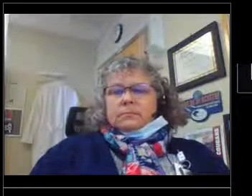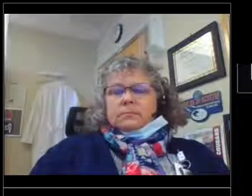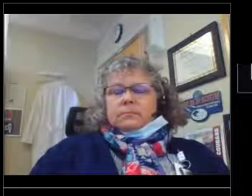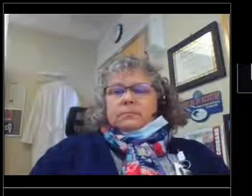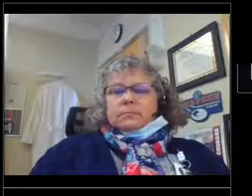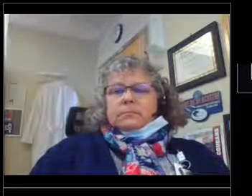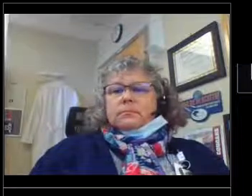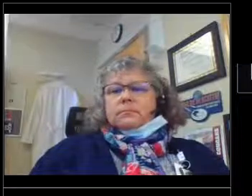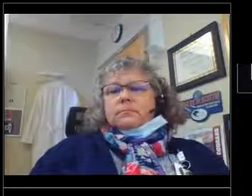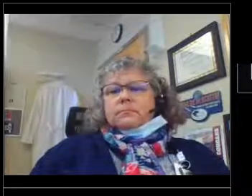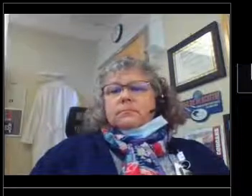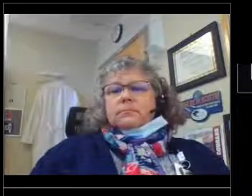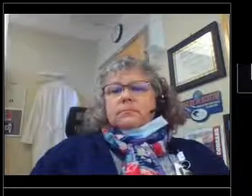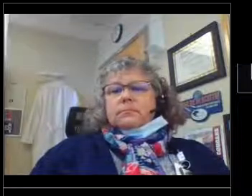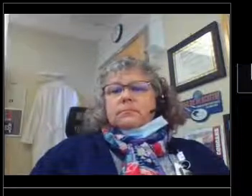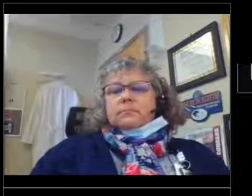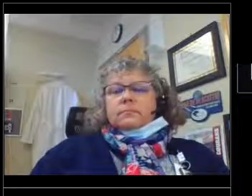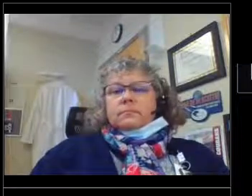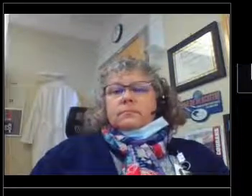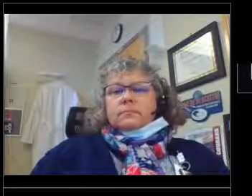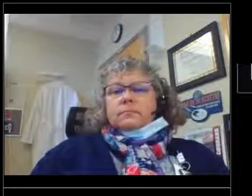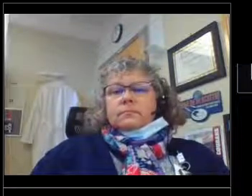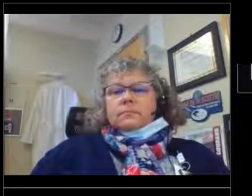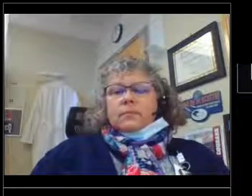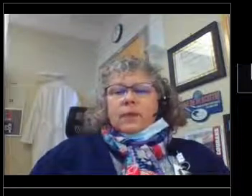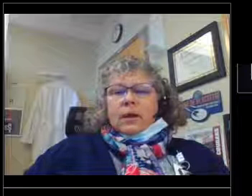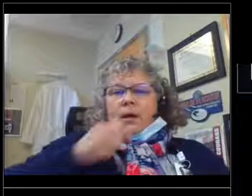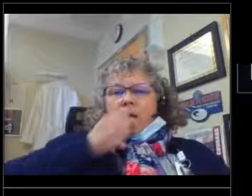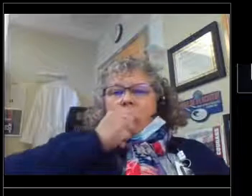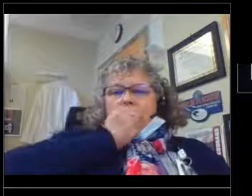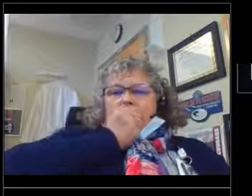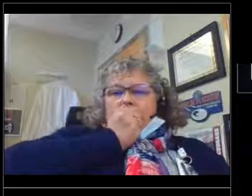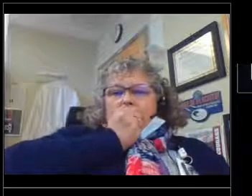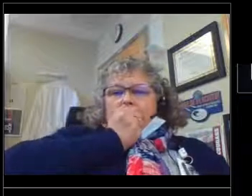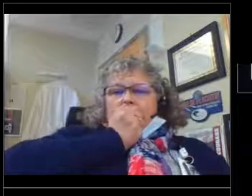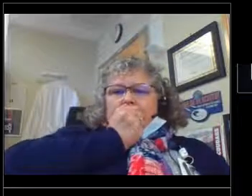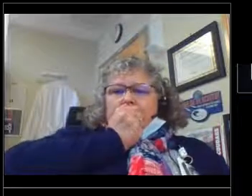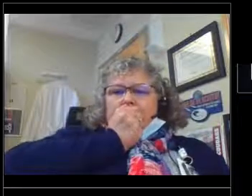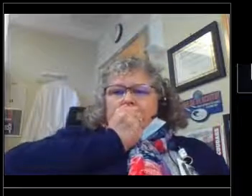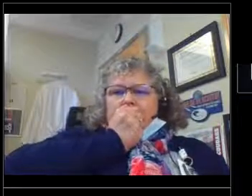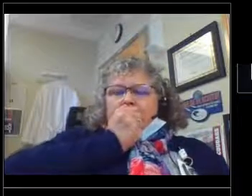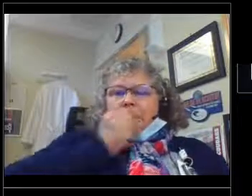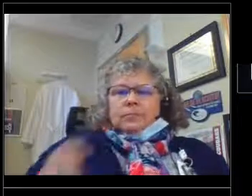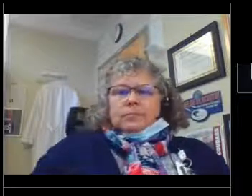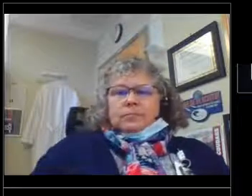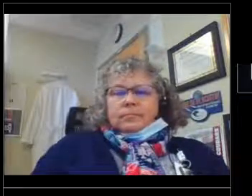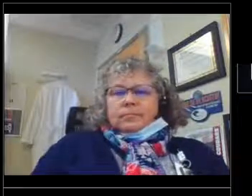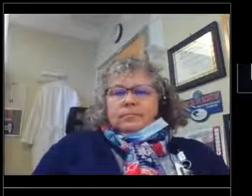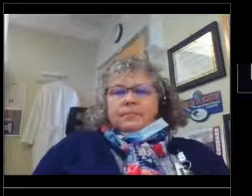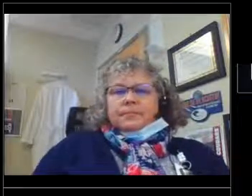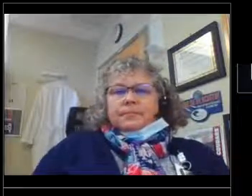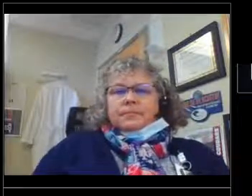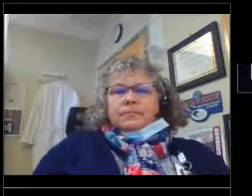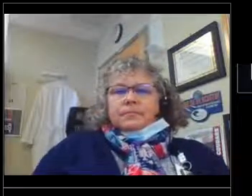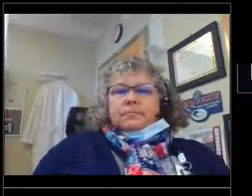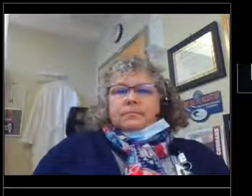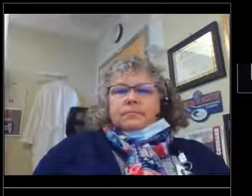that would mean in your practice, what kind of supervision is necessary, and we'll talk more about supervision later on,